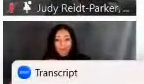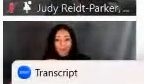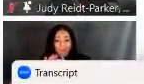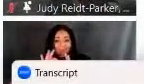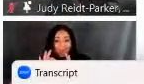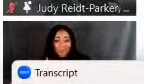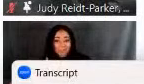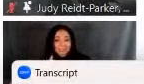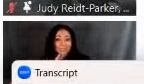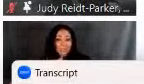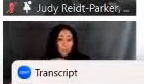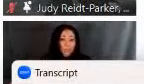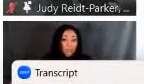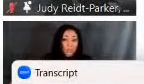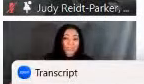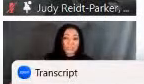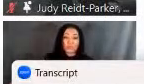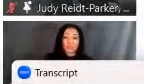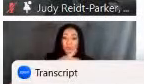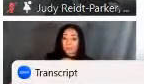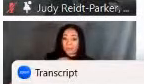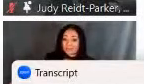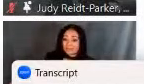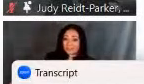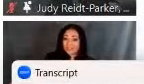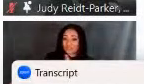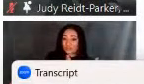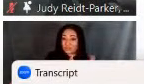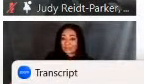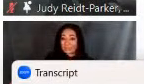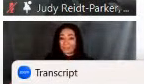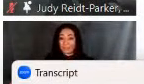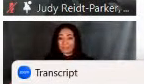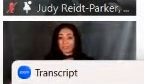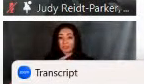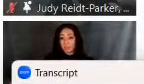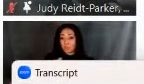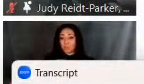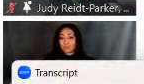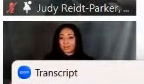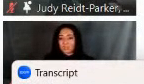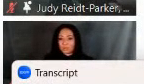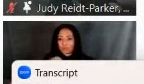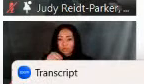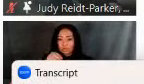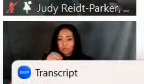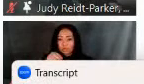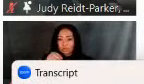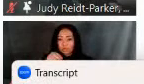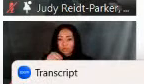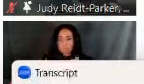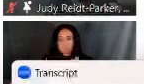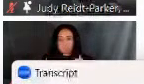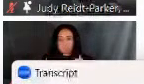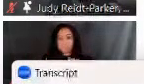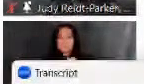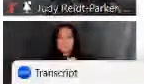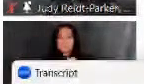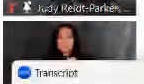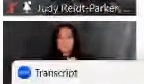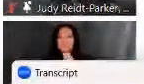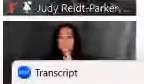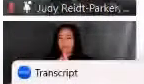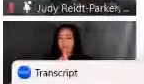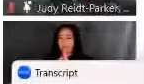to program activities and services that meet the need of dual language learners for support in the development of their home language as well